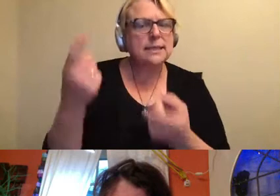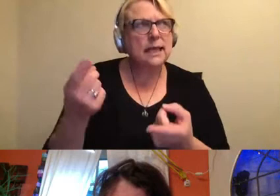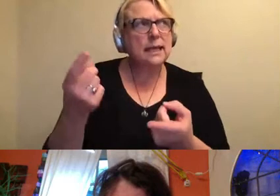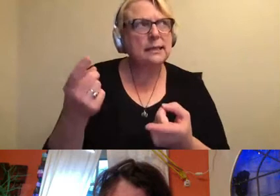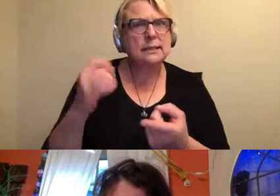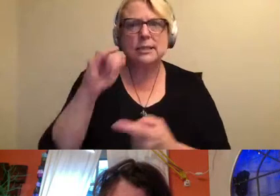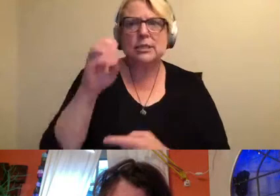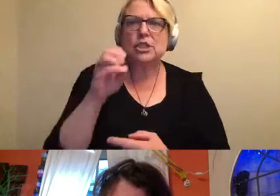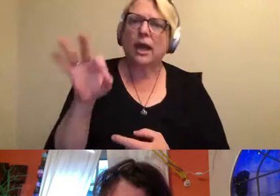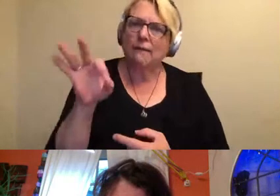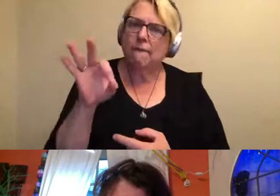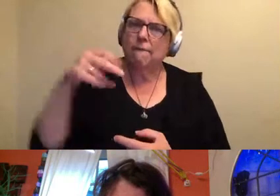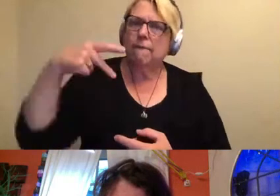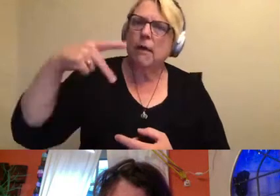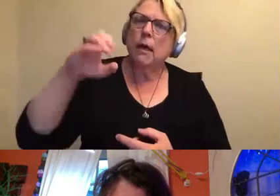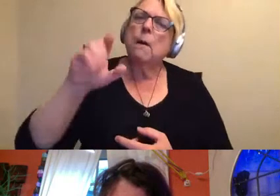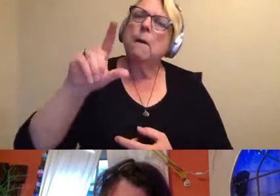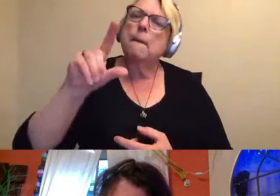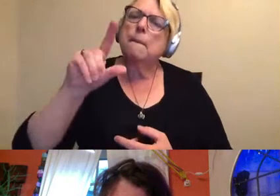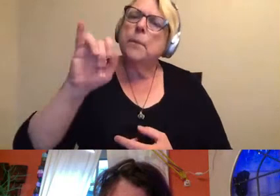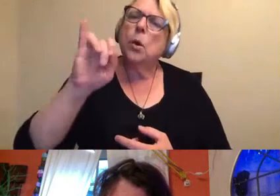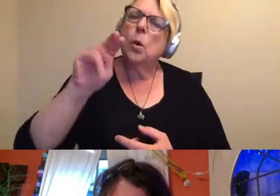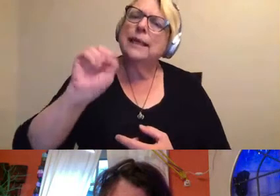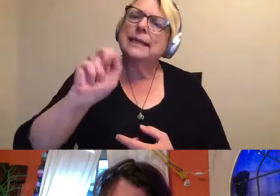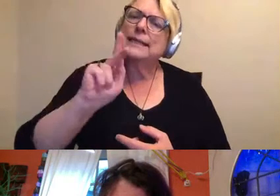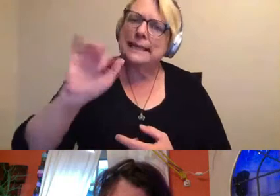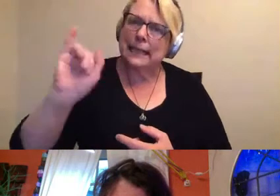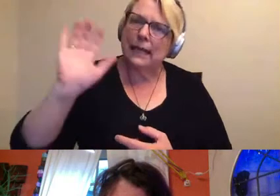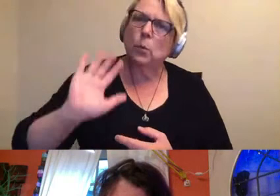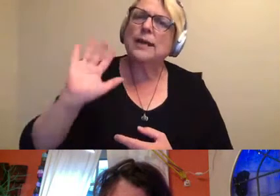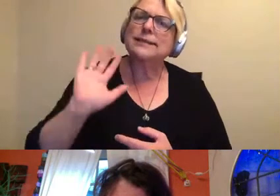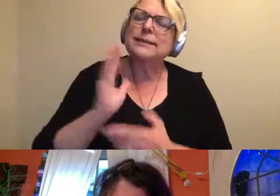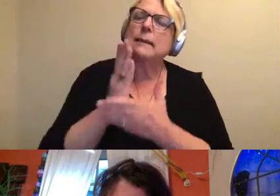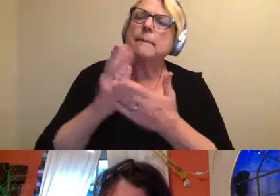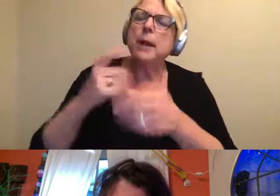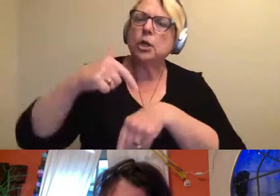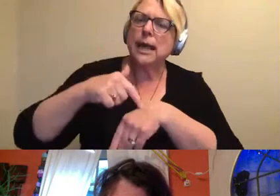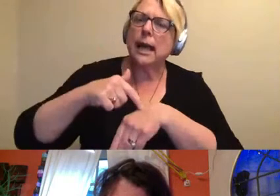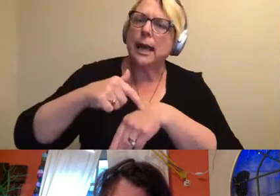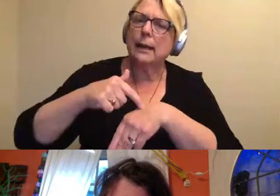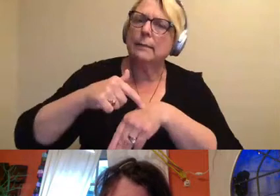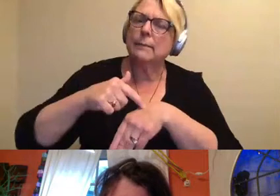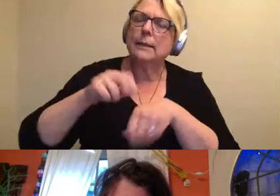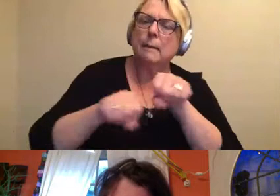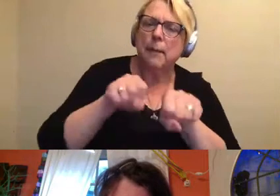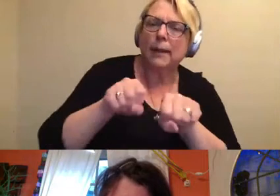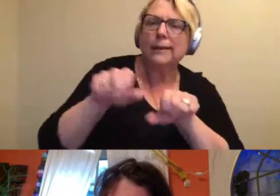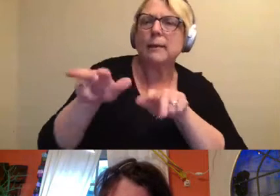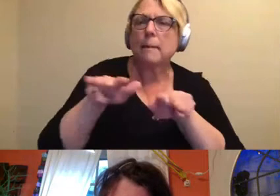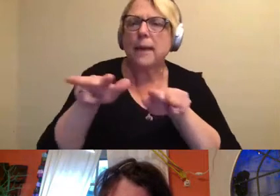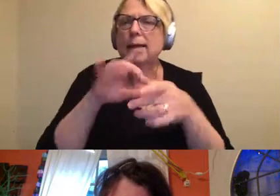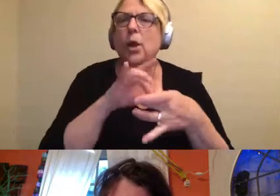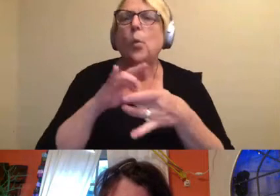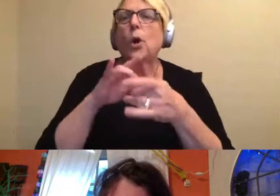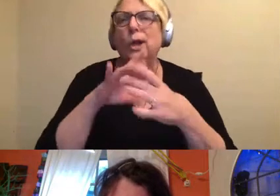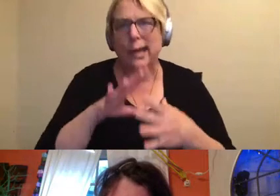Jeff Polinsky was a part-time bike ped coordinator. So that gives you some idea.